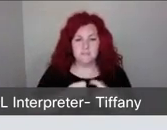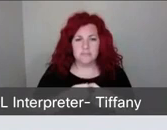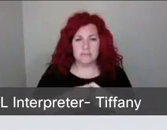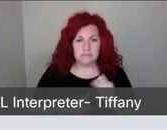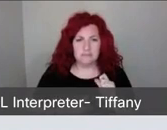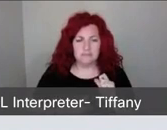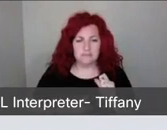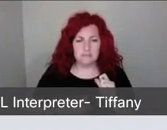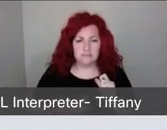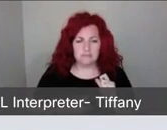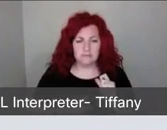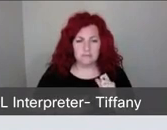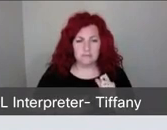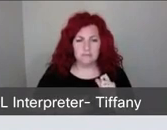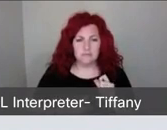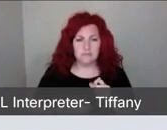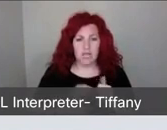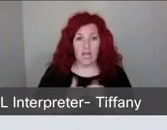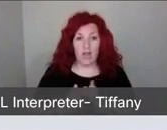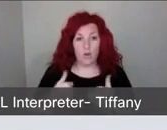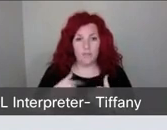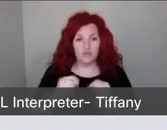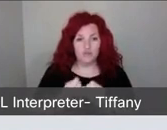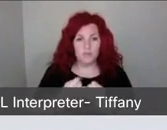as a tribal member.